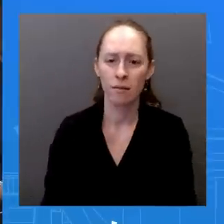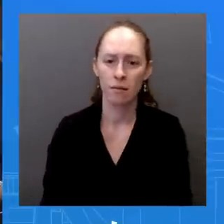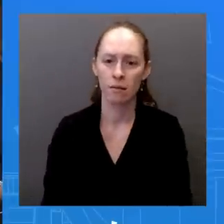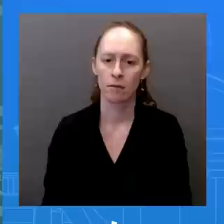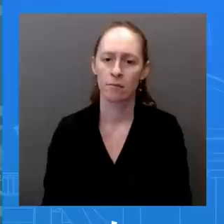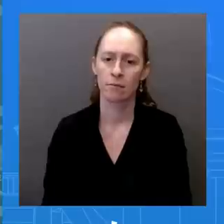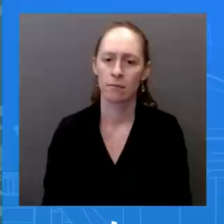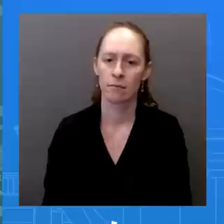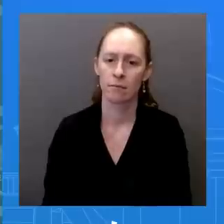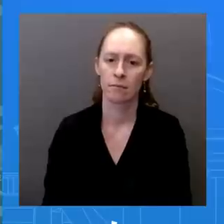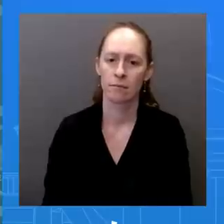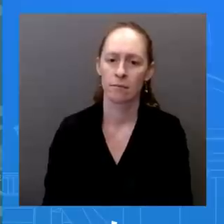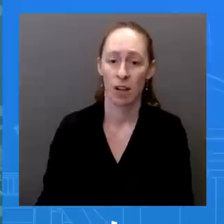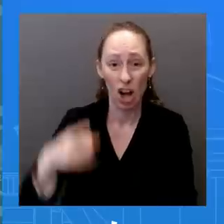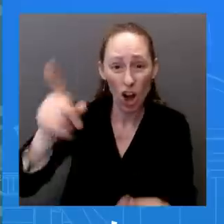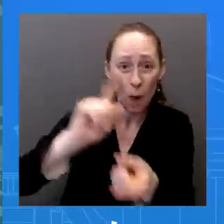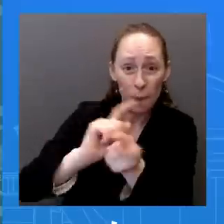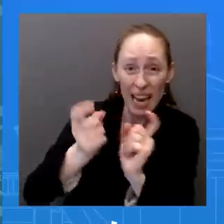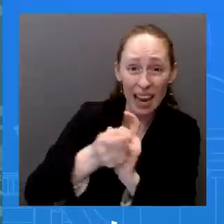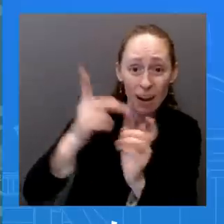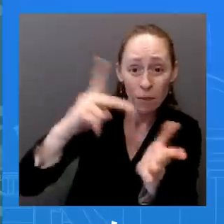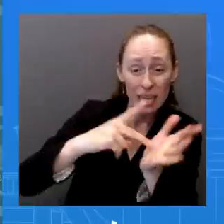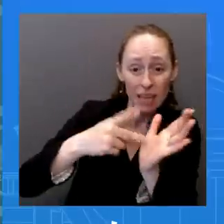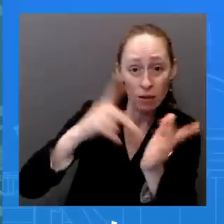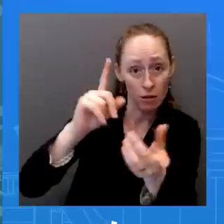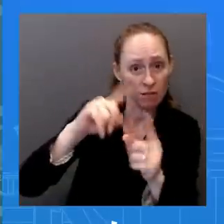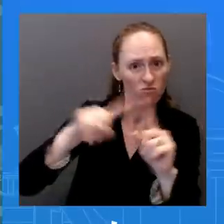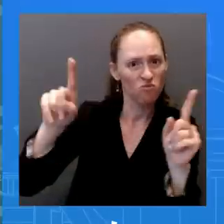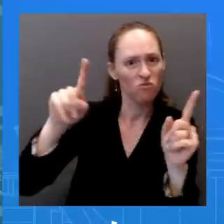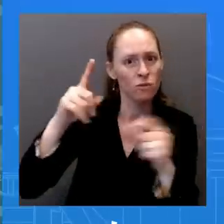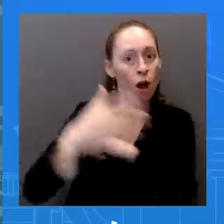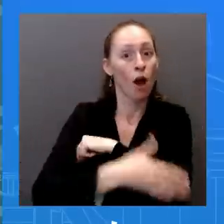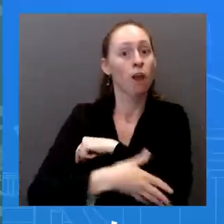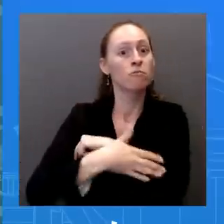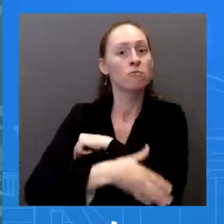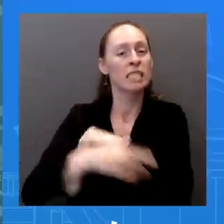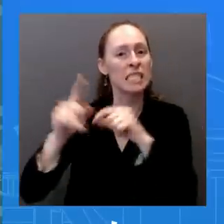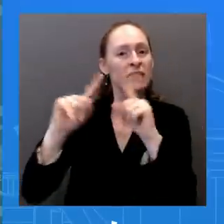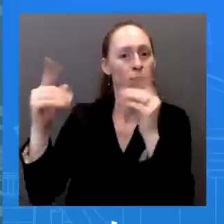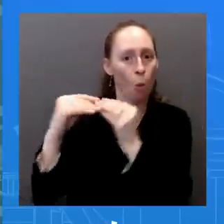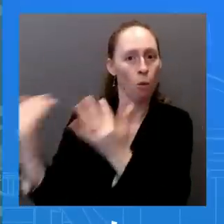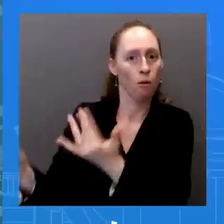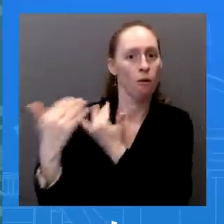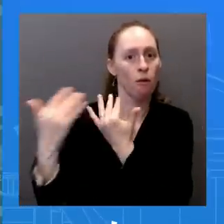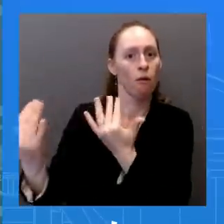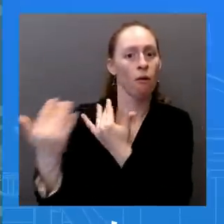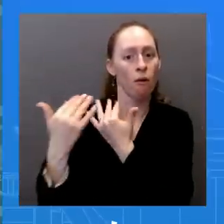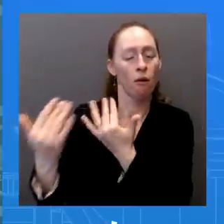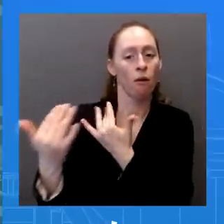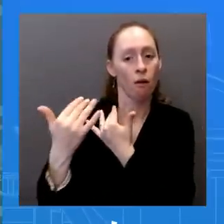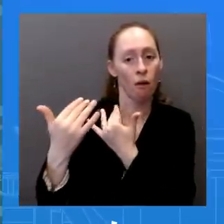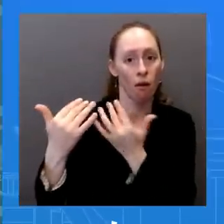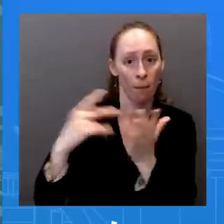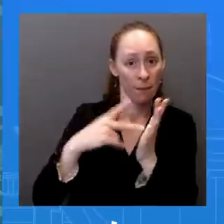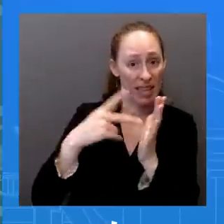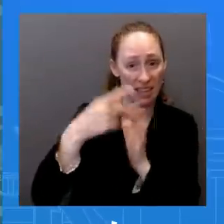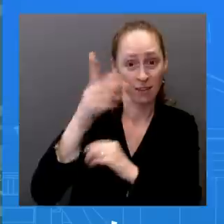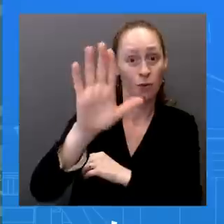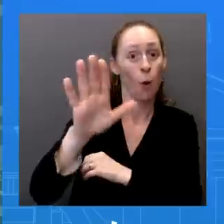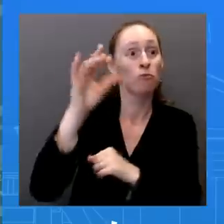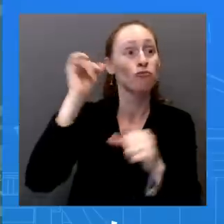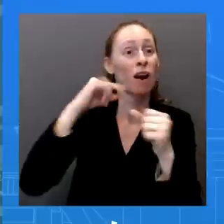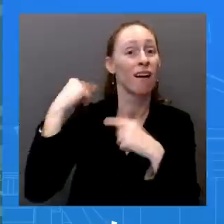tackle it? I think that what we have been able to do, again, more individuals encountered, yes, at the